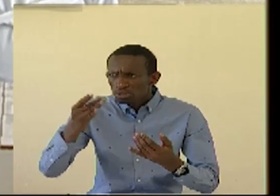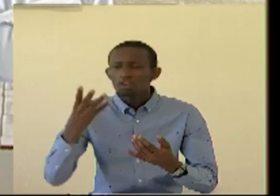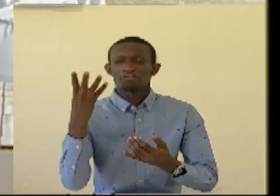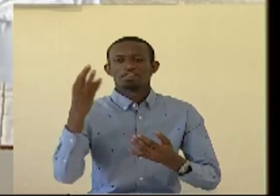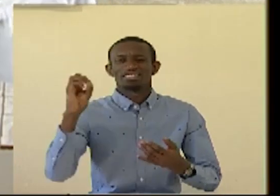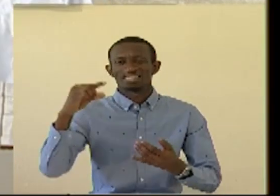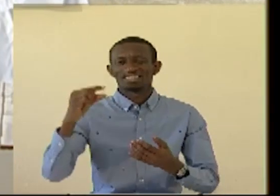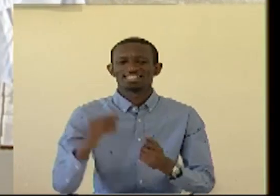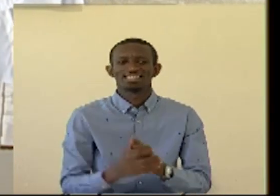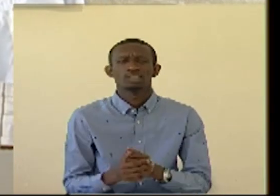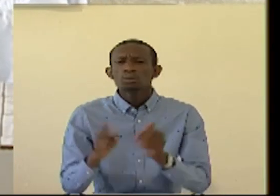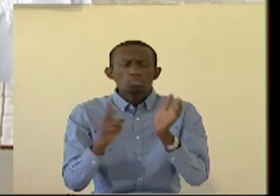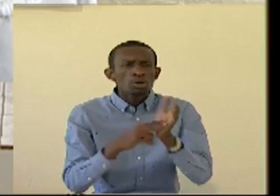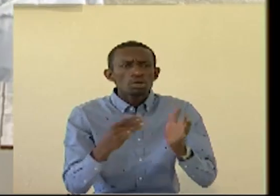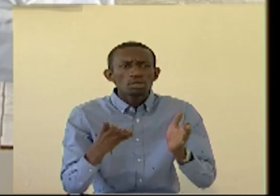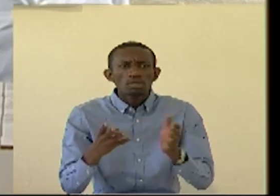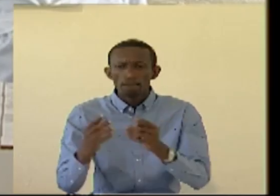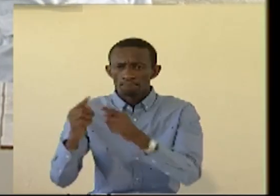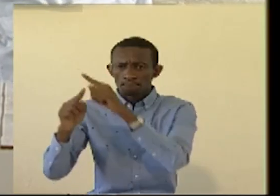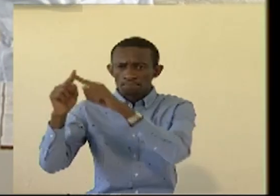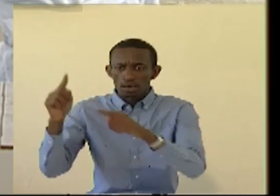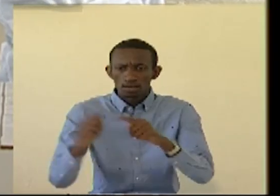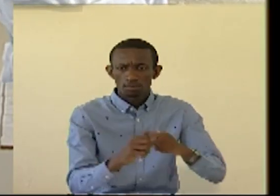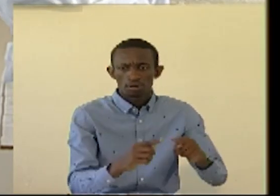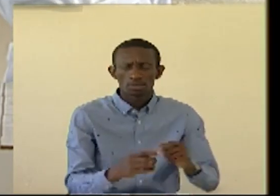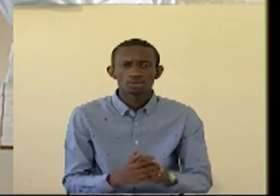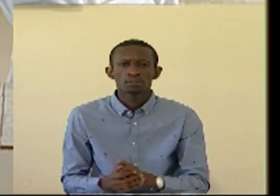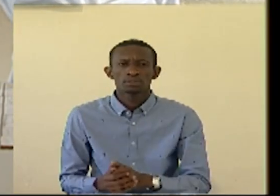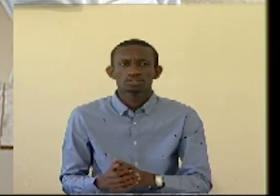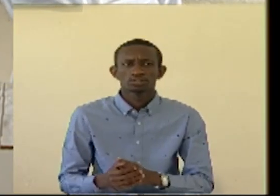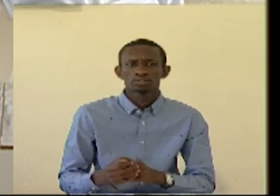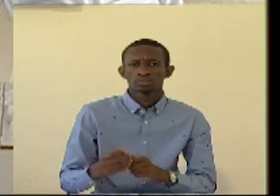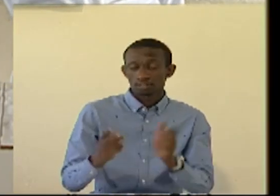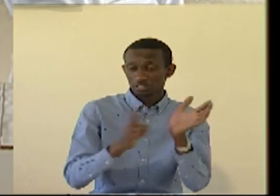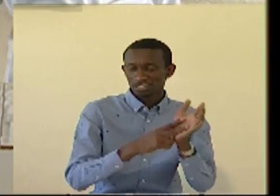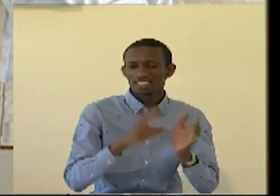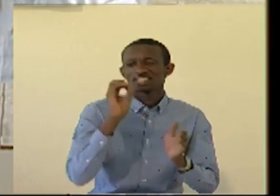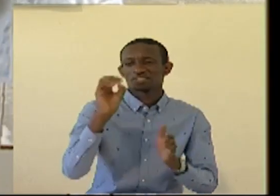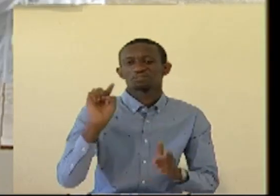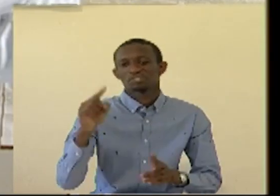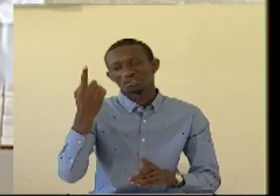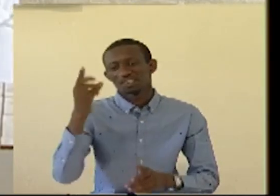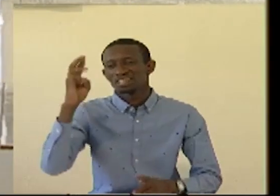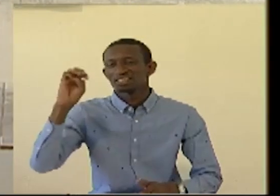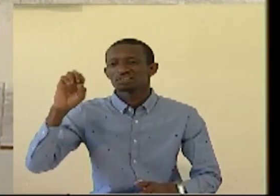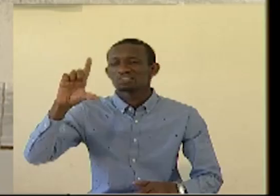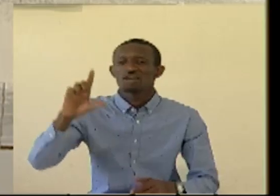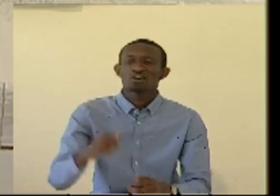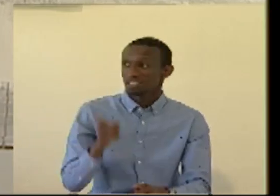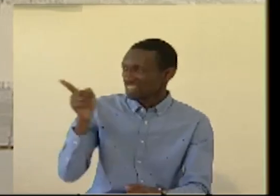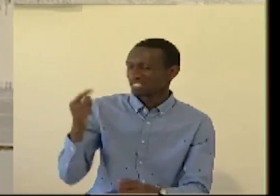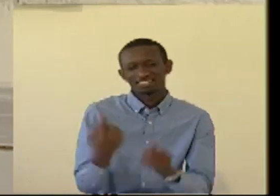what do we get? We get 0.1 mole. So these are some of